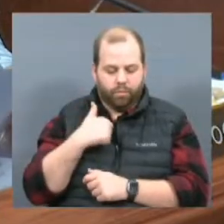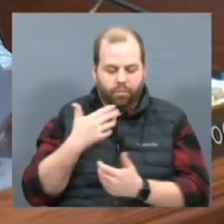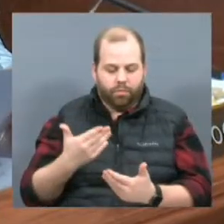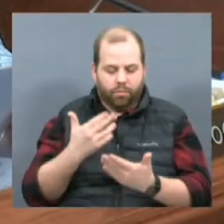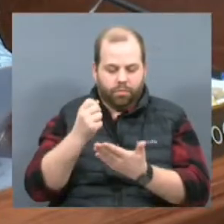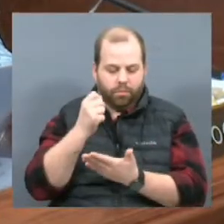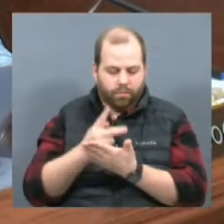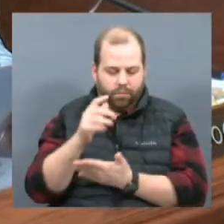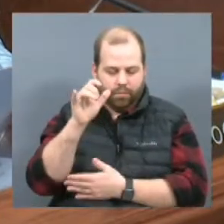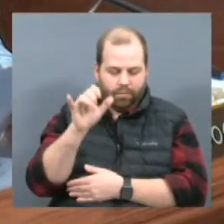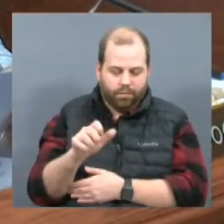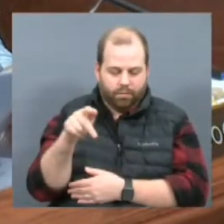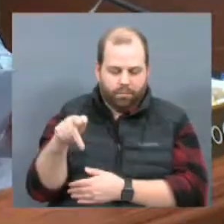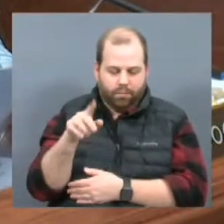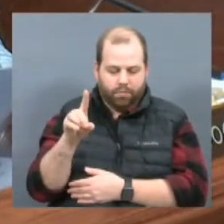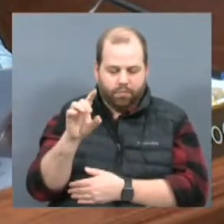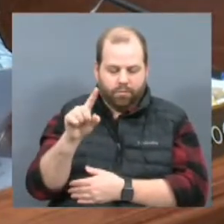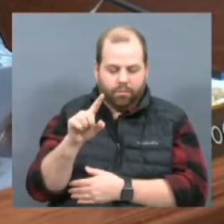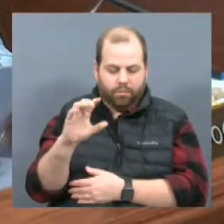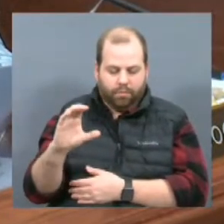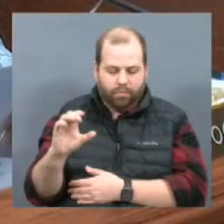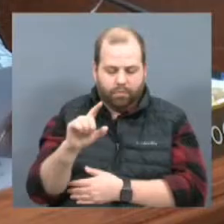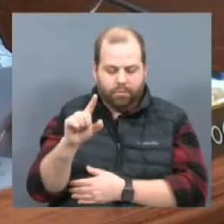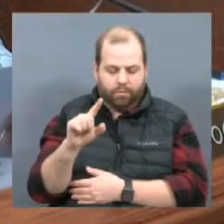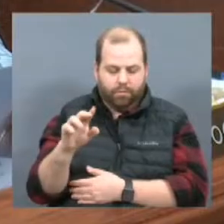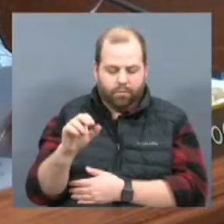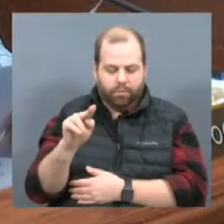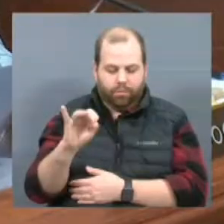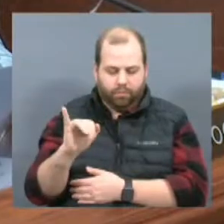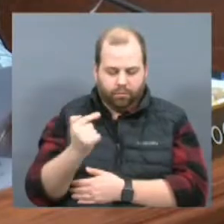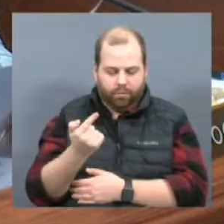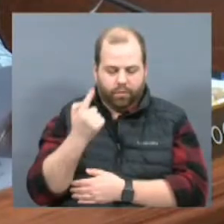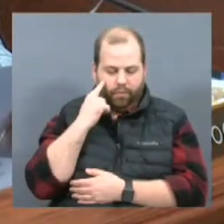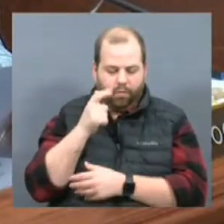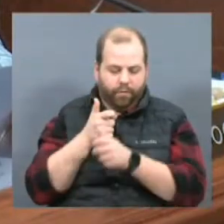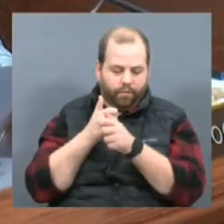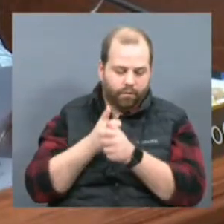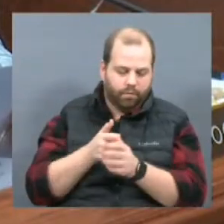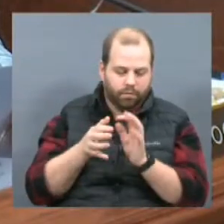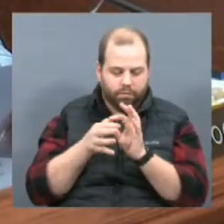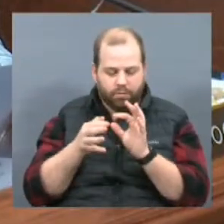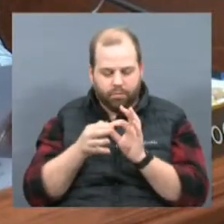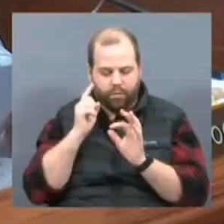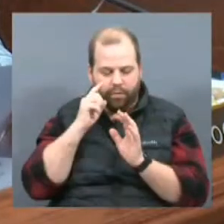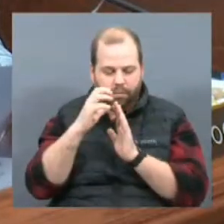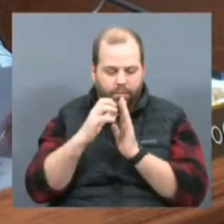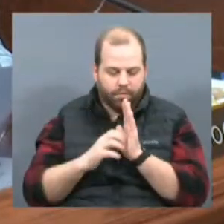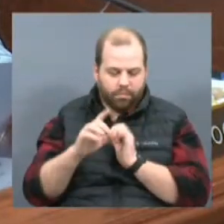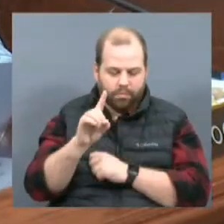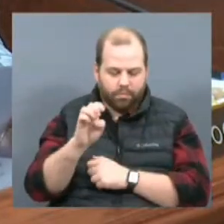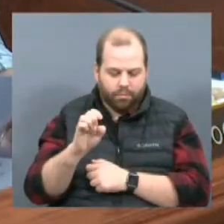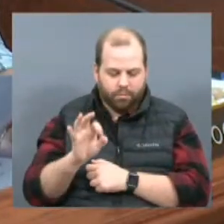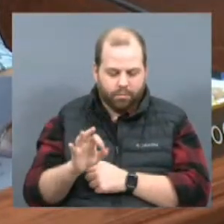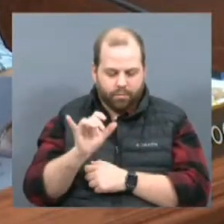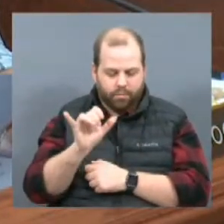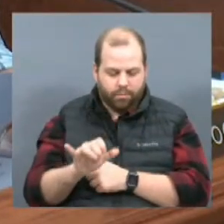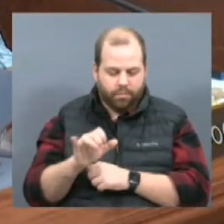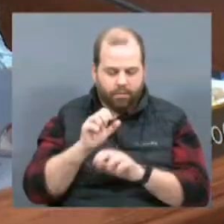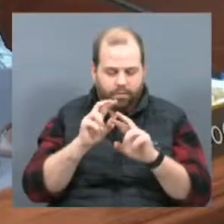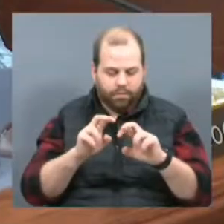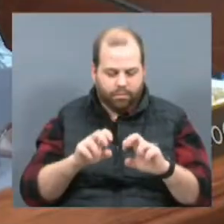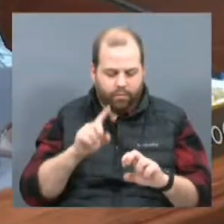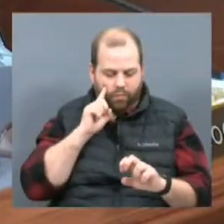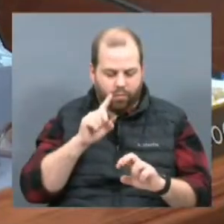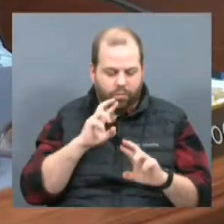the revised PDC zoning, subject to compliance with the comments and conditions noted in paragraphs D, E, and F in the staff analysis of the